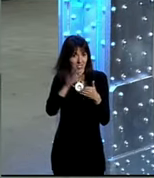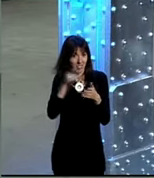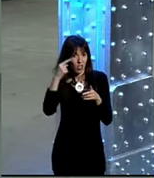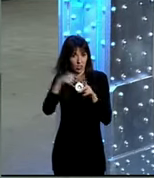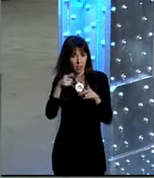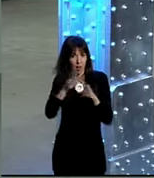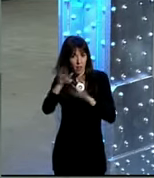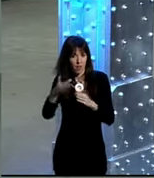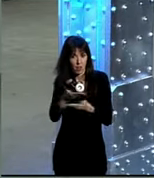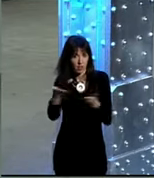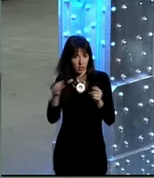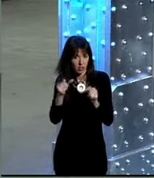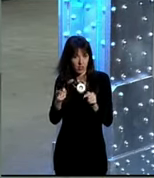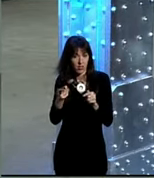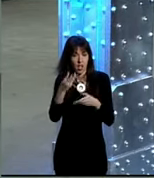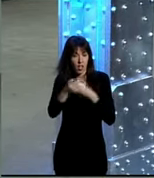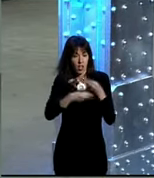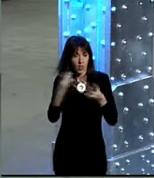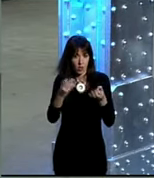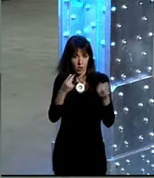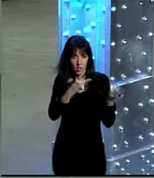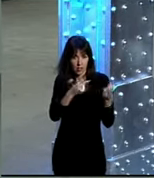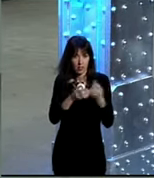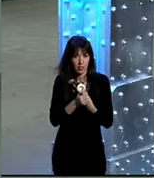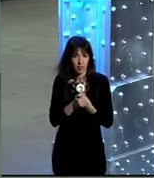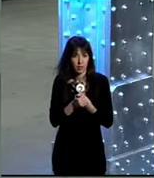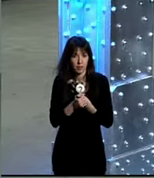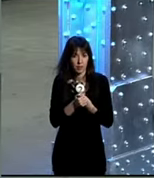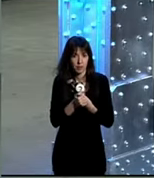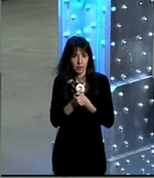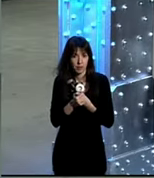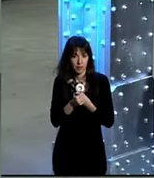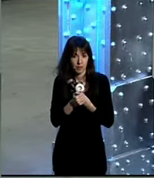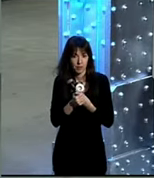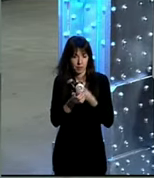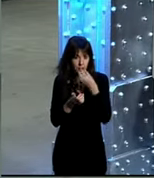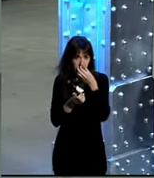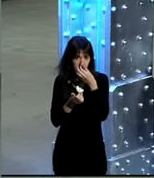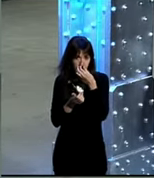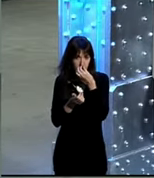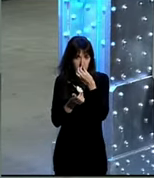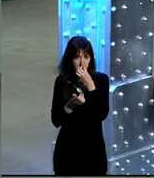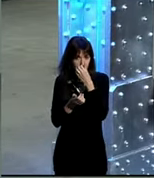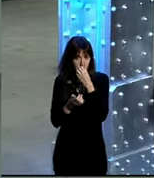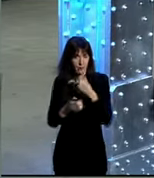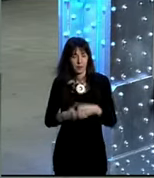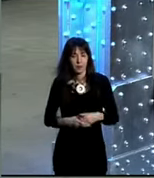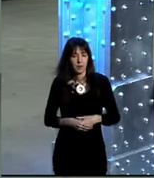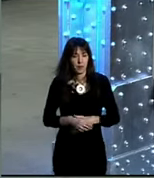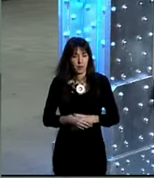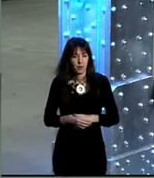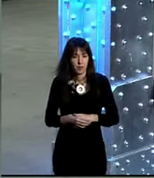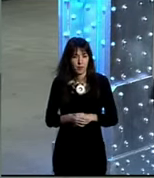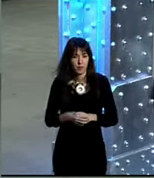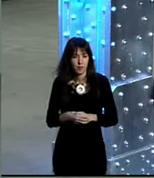And here's what they did. To celebrate our new season launch of Walking Dead, TV2 decided to give young men a romantic